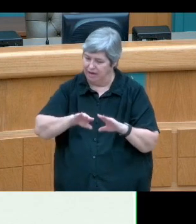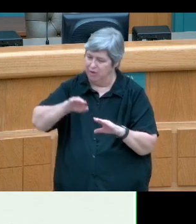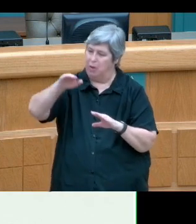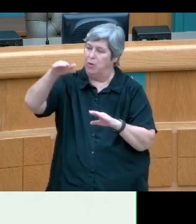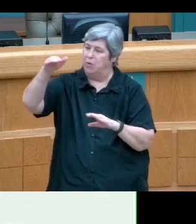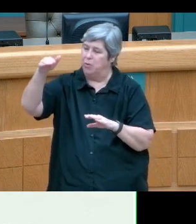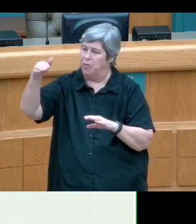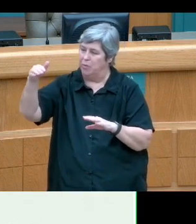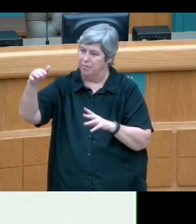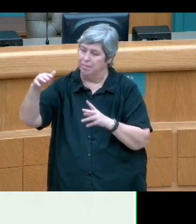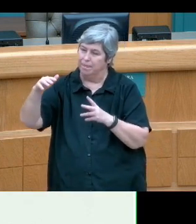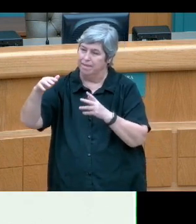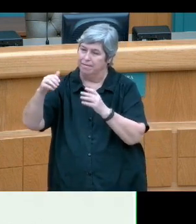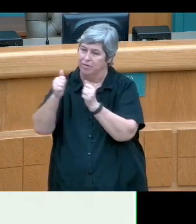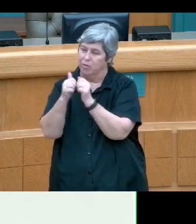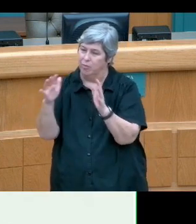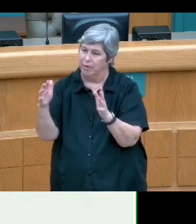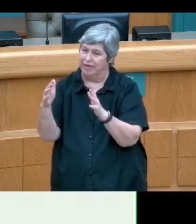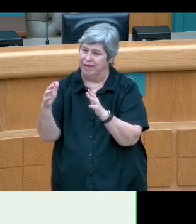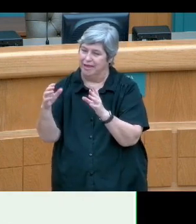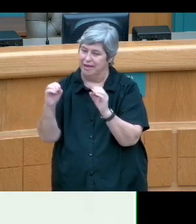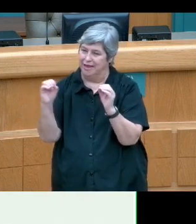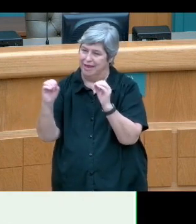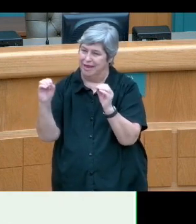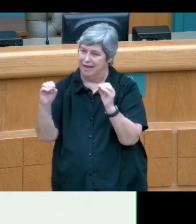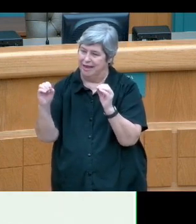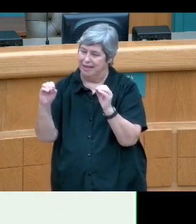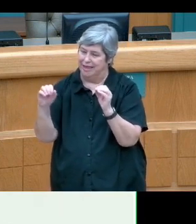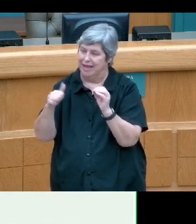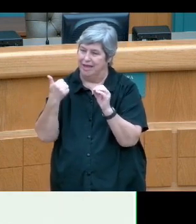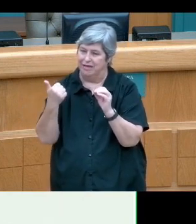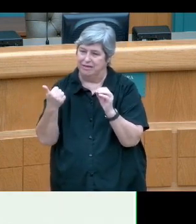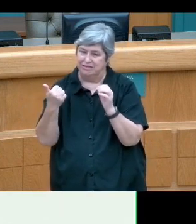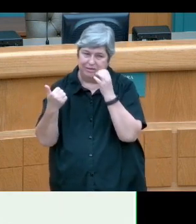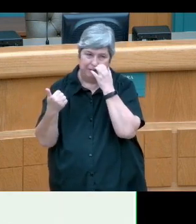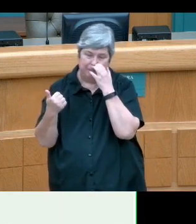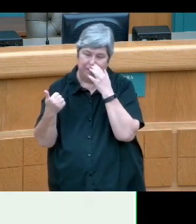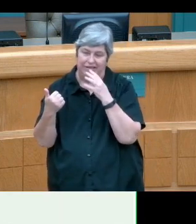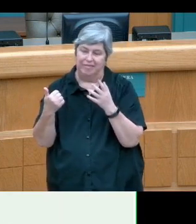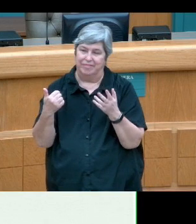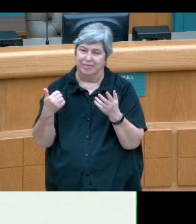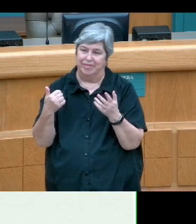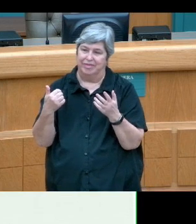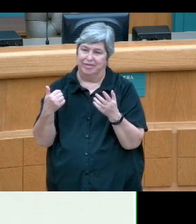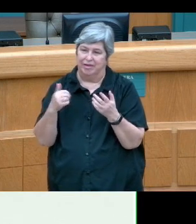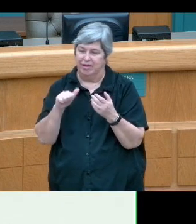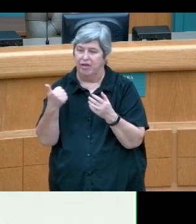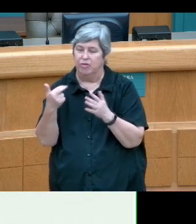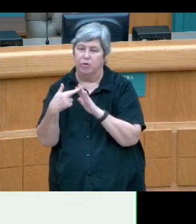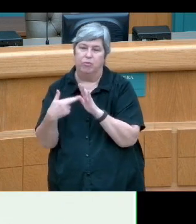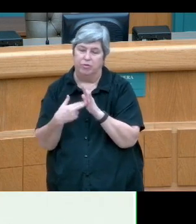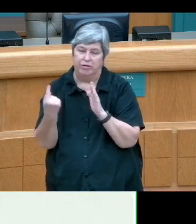was coming without offsetting those rollbacks with something else.